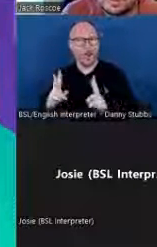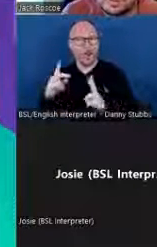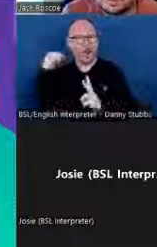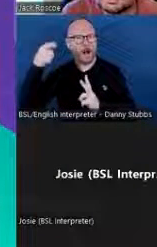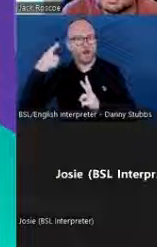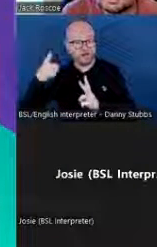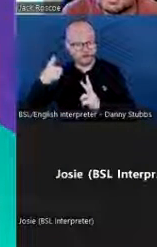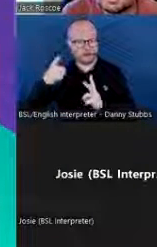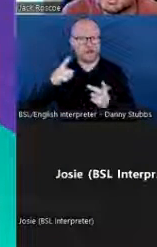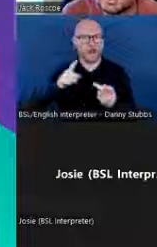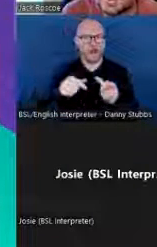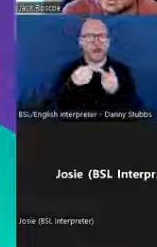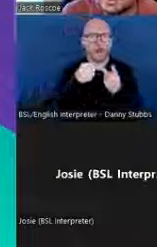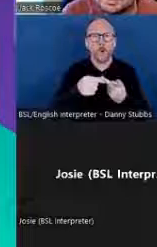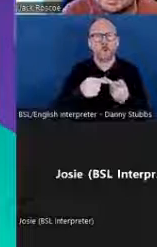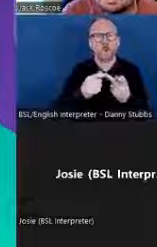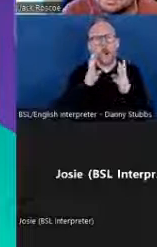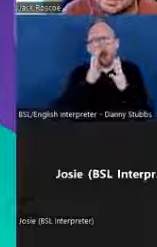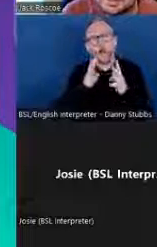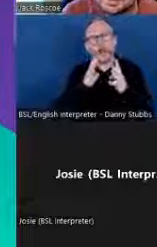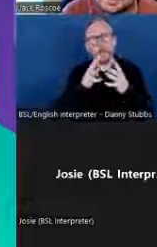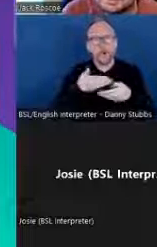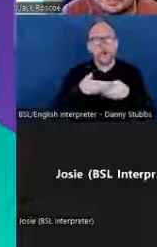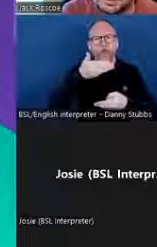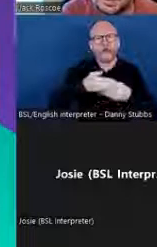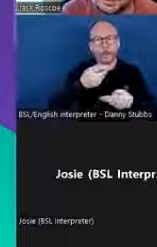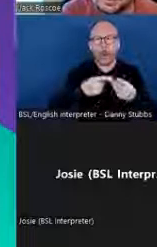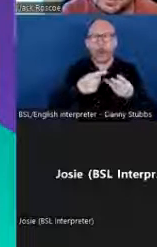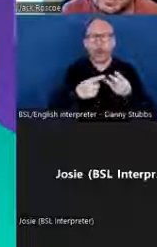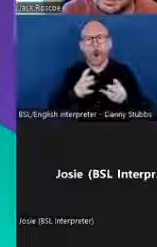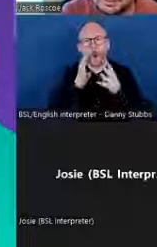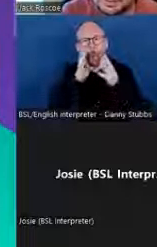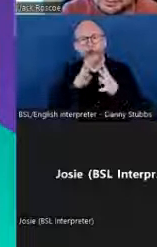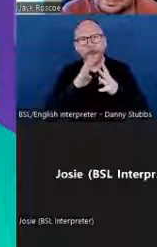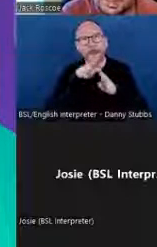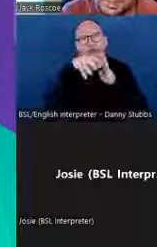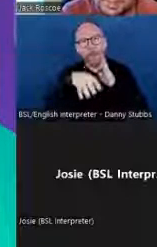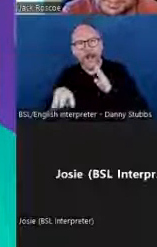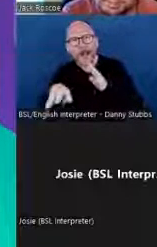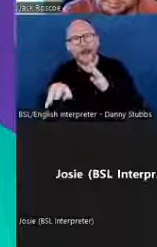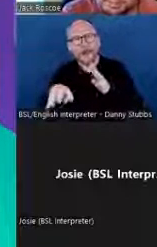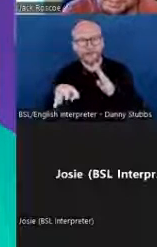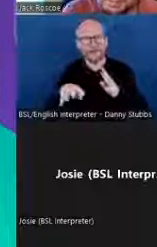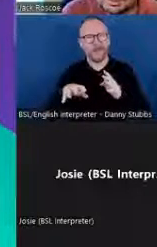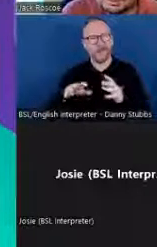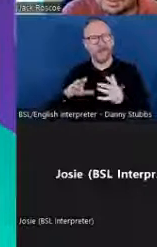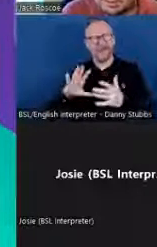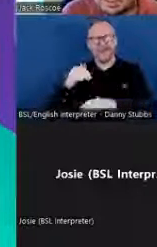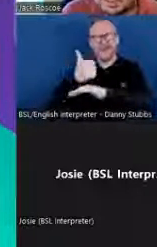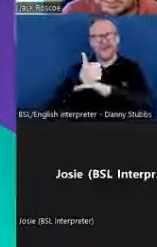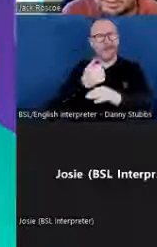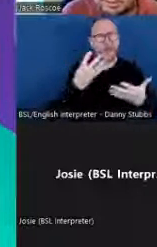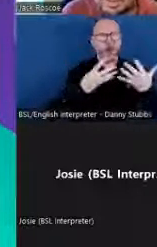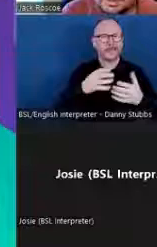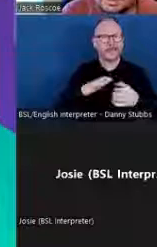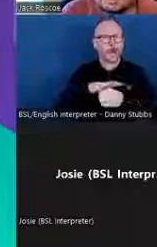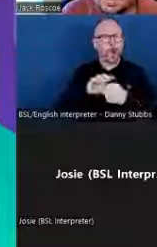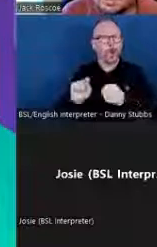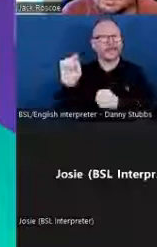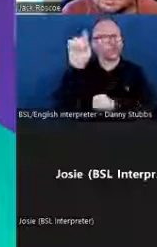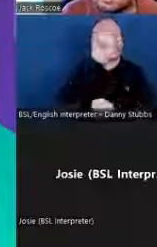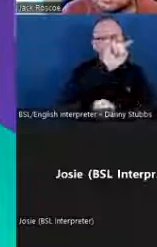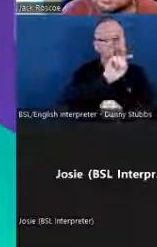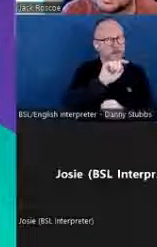Wave travelled to 19 different locations around the UK. So I had the privilege and the responsibility